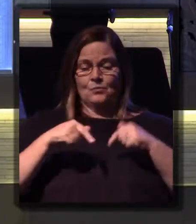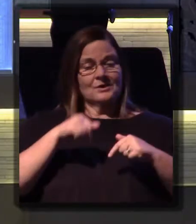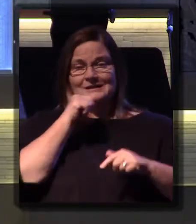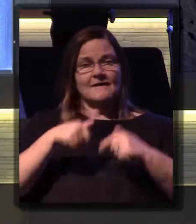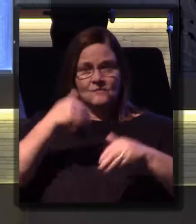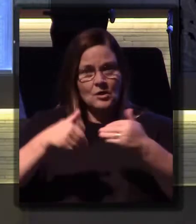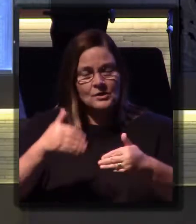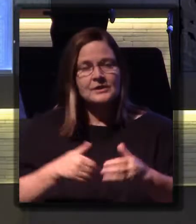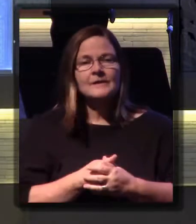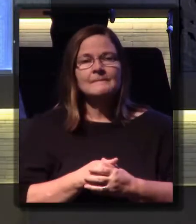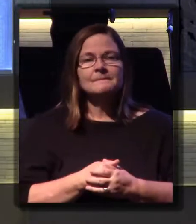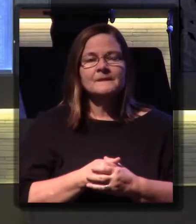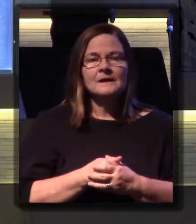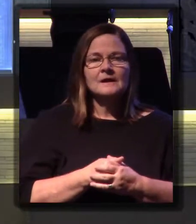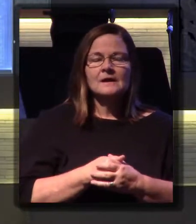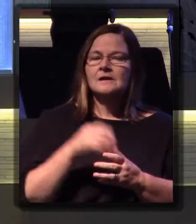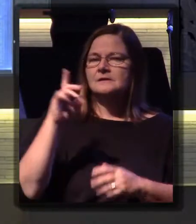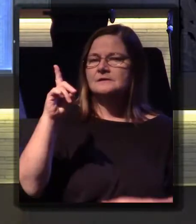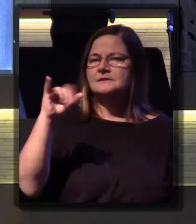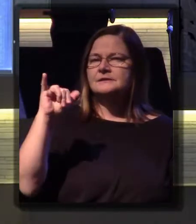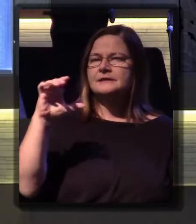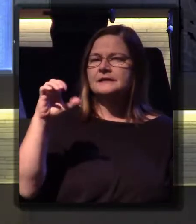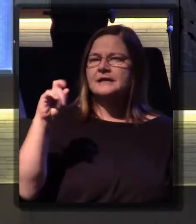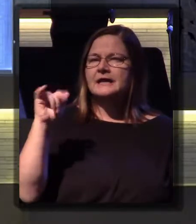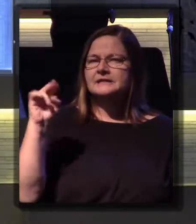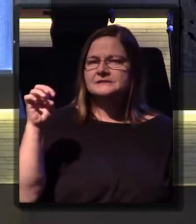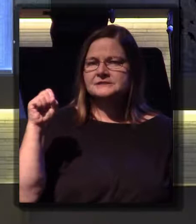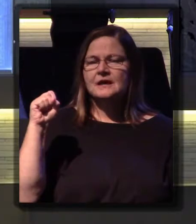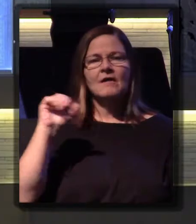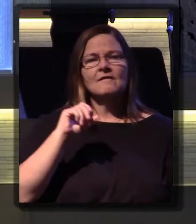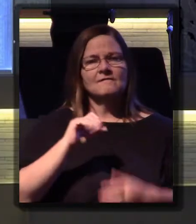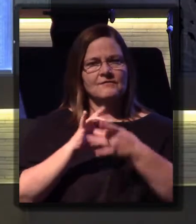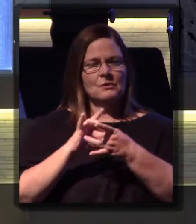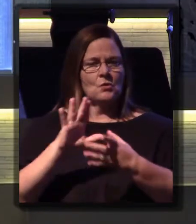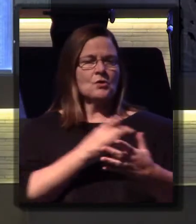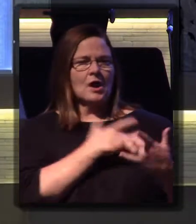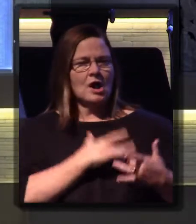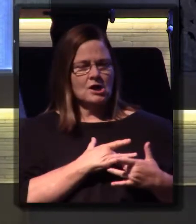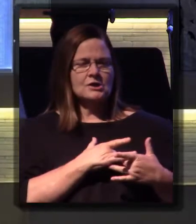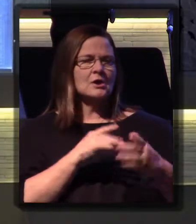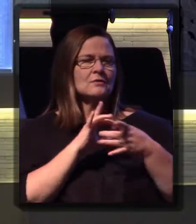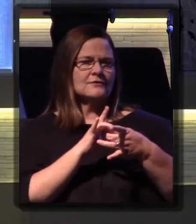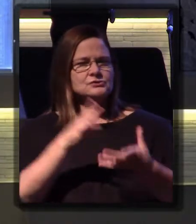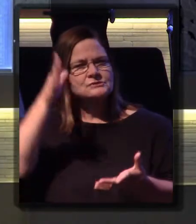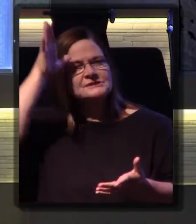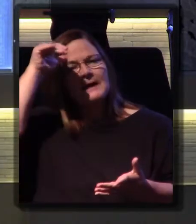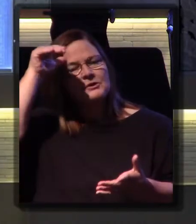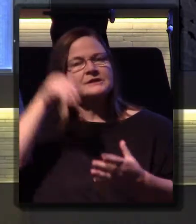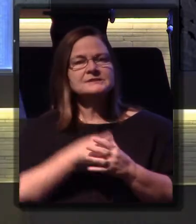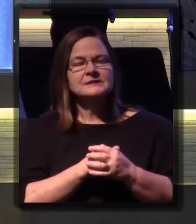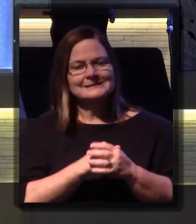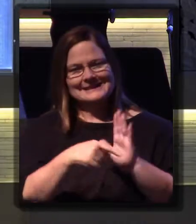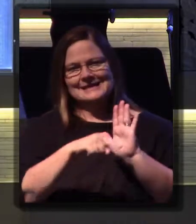their evil hearts and went backward and not forward. This phrase, the dictates of their own heart,